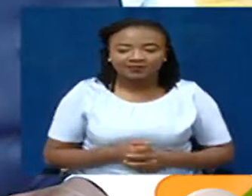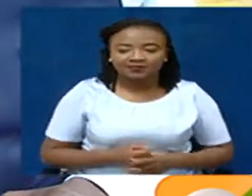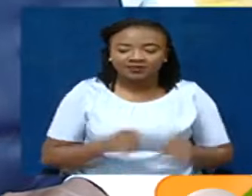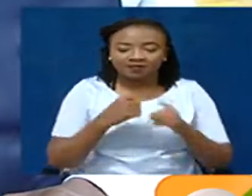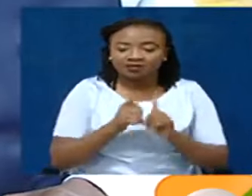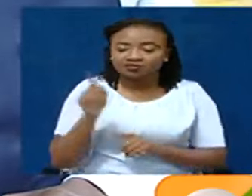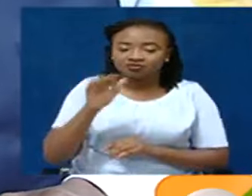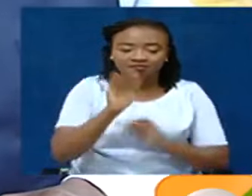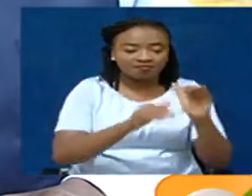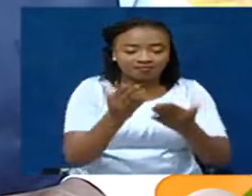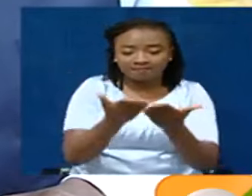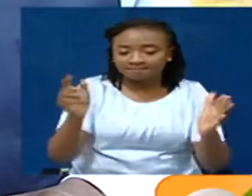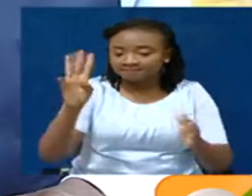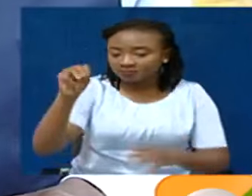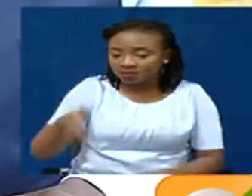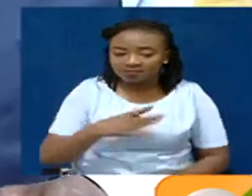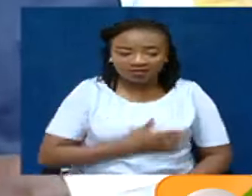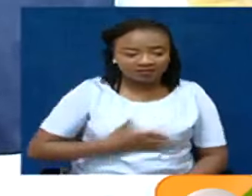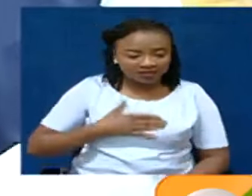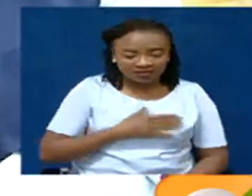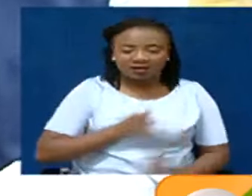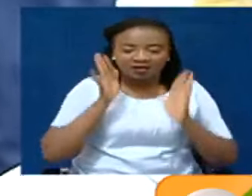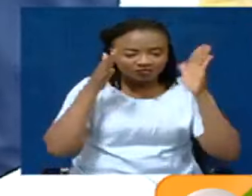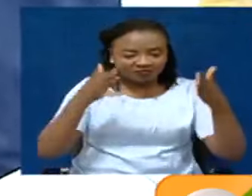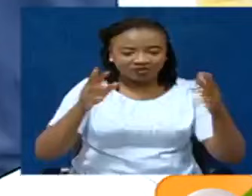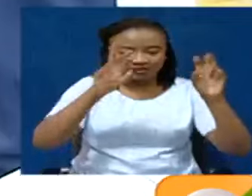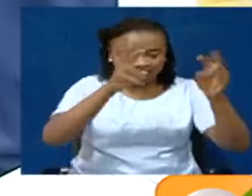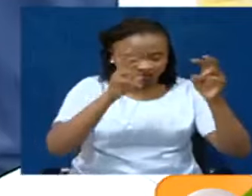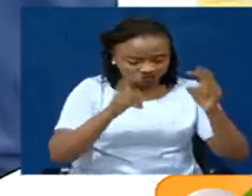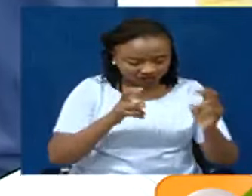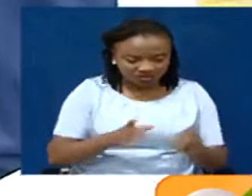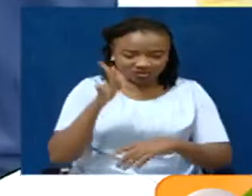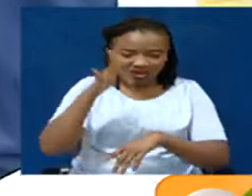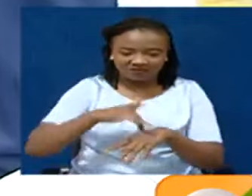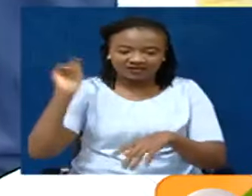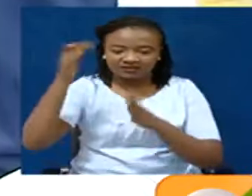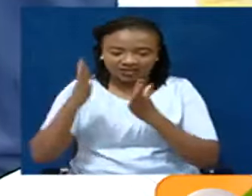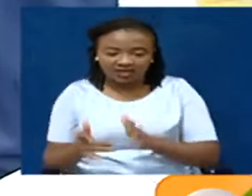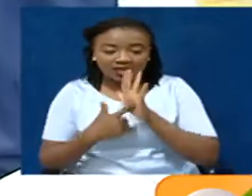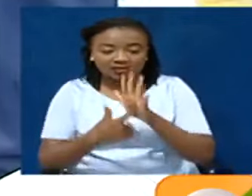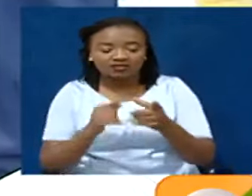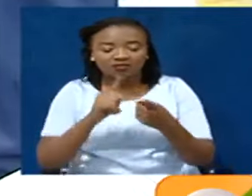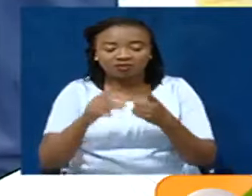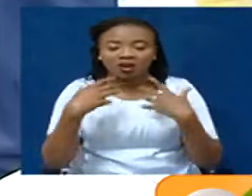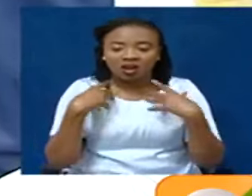of parliament to focus on issues affecting Kenyans, more so in the health and education